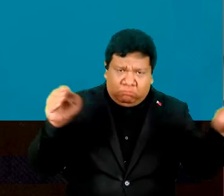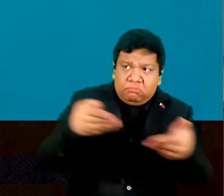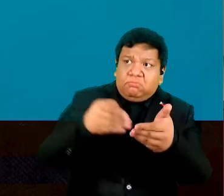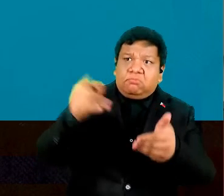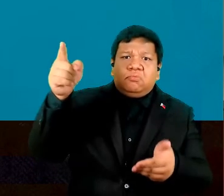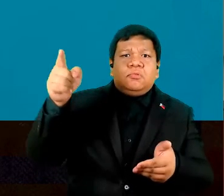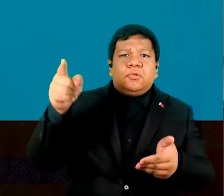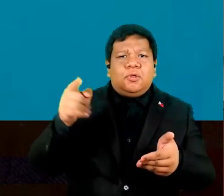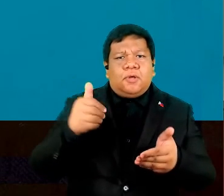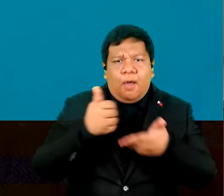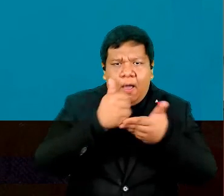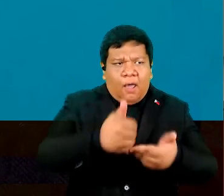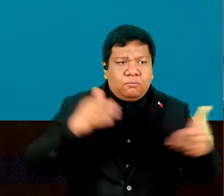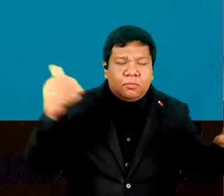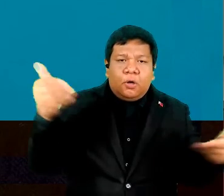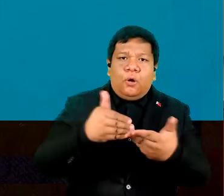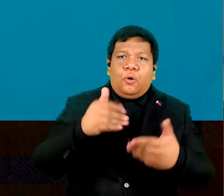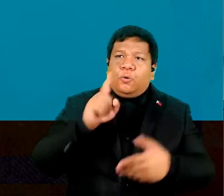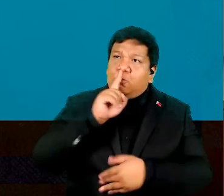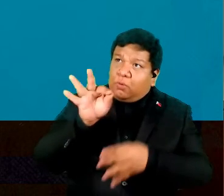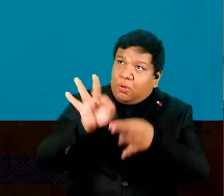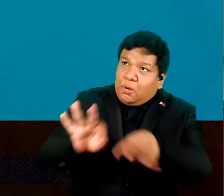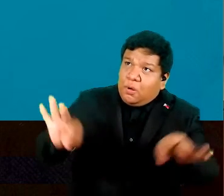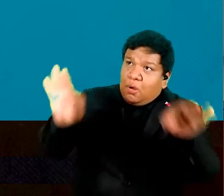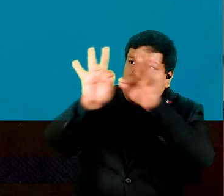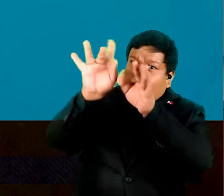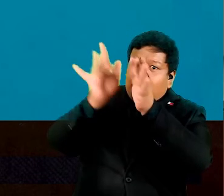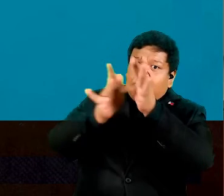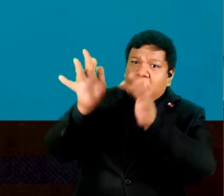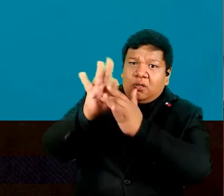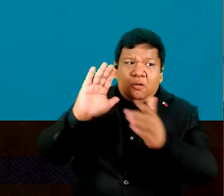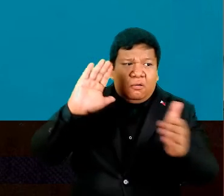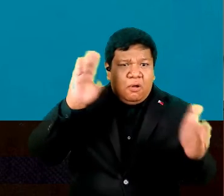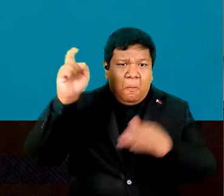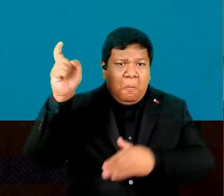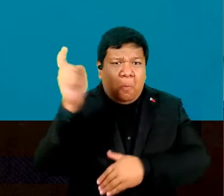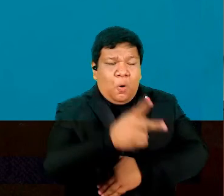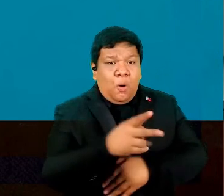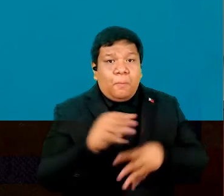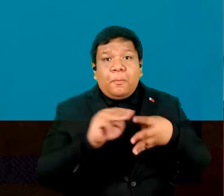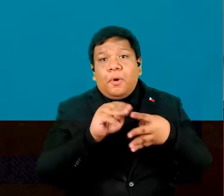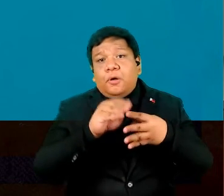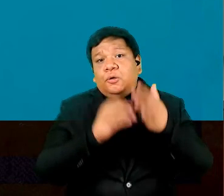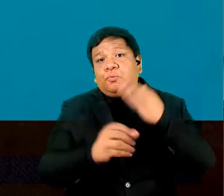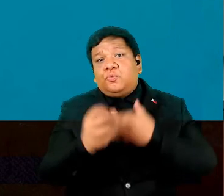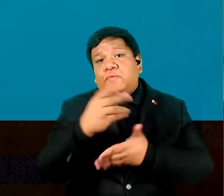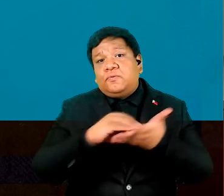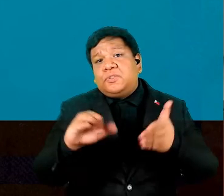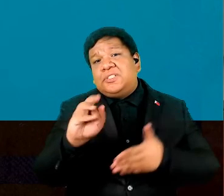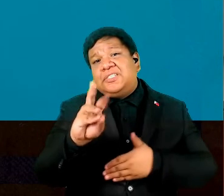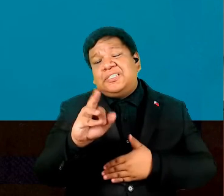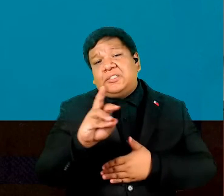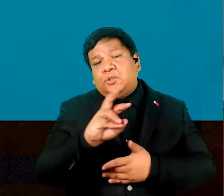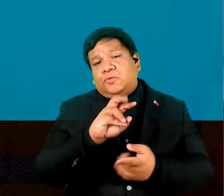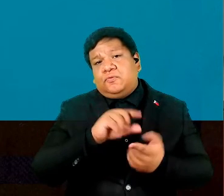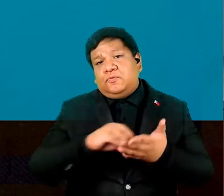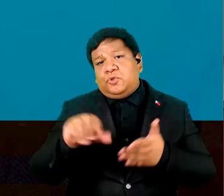to be more valuable compared even to the whole world. In Matthew 12:16,